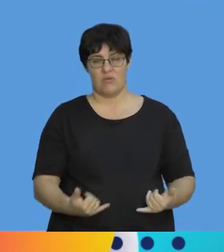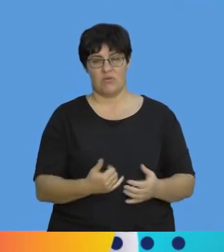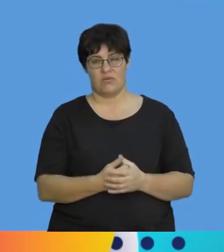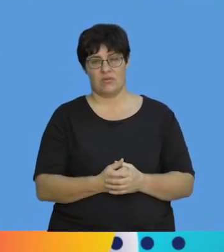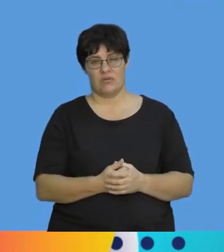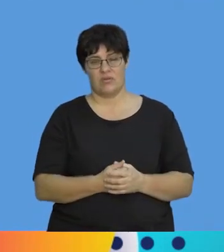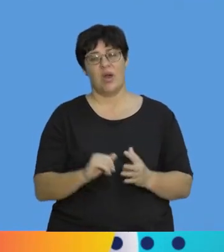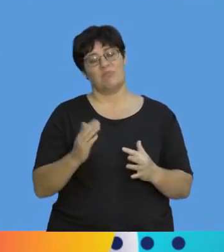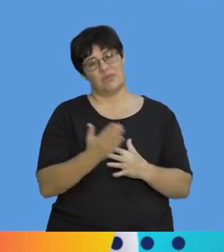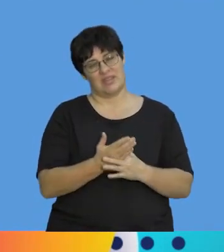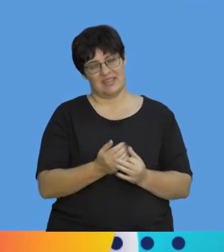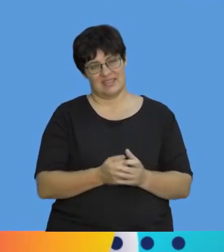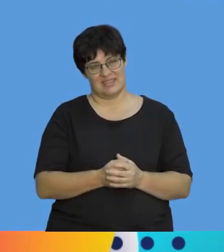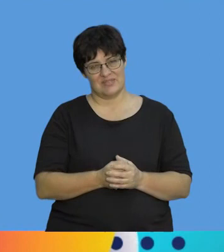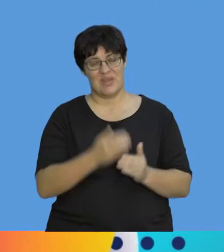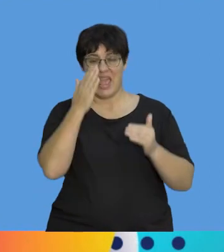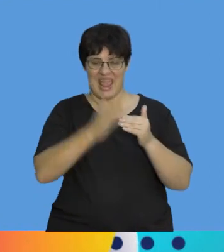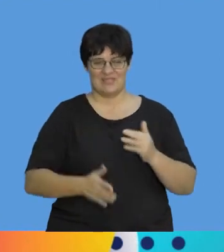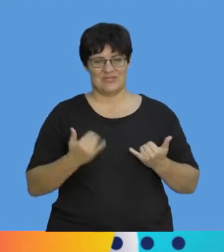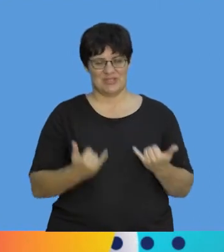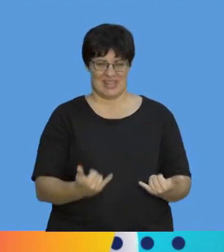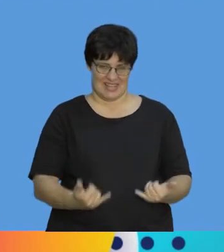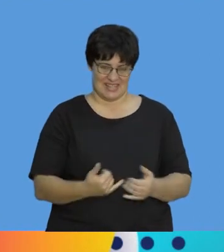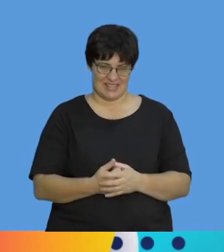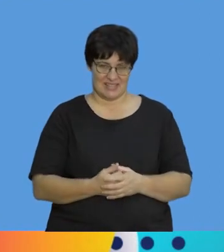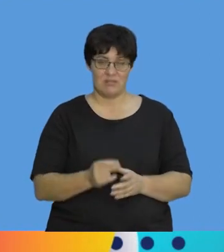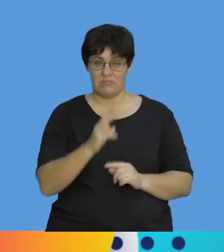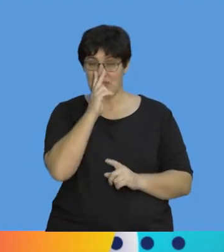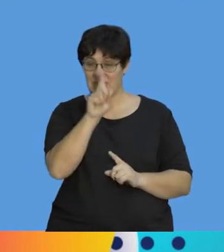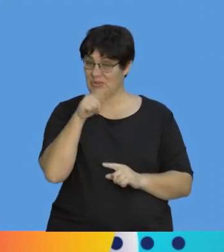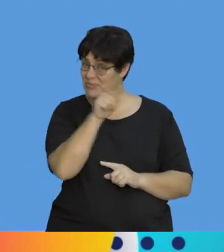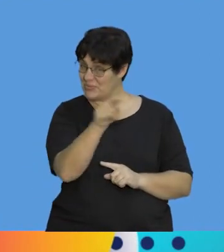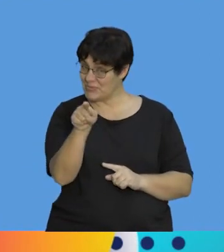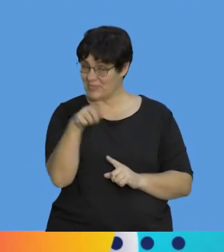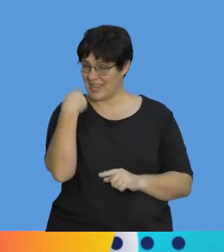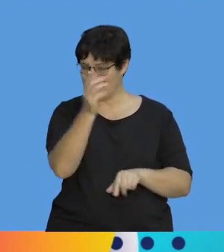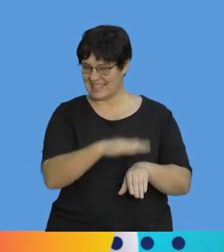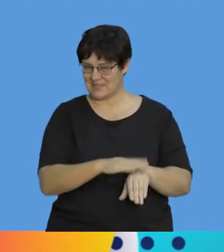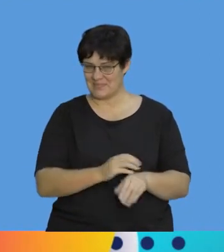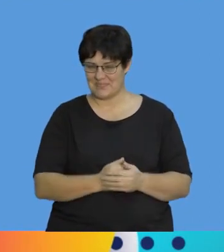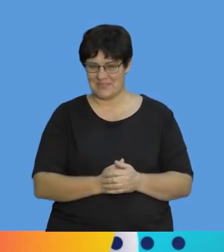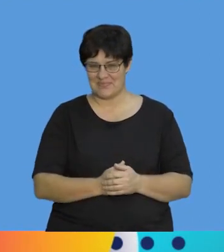and take a break. So we're going to end there for today, and I will see you next time.